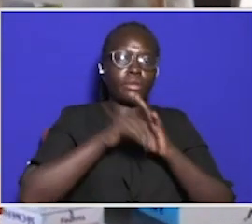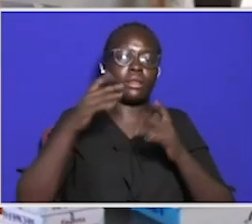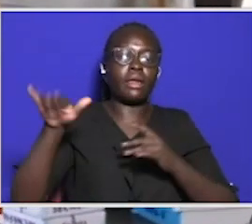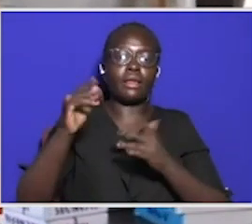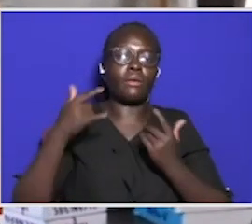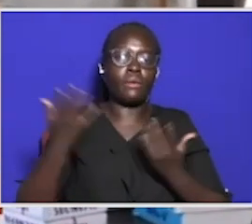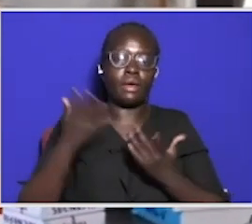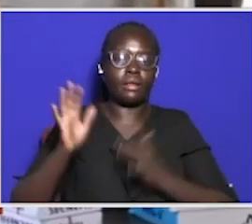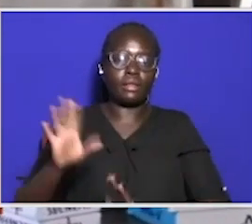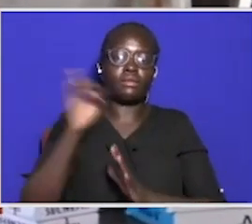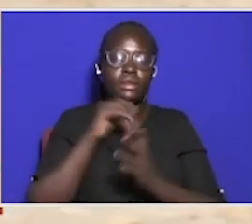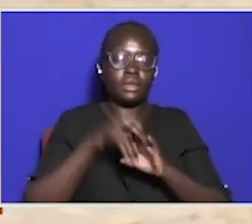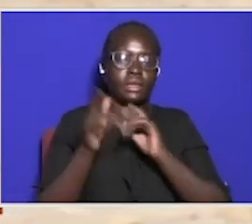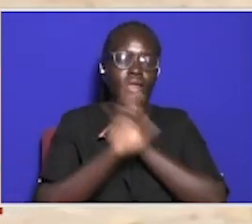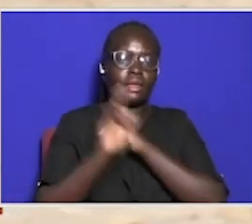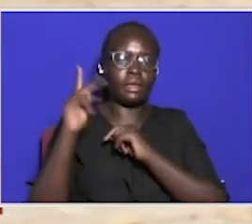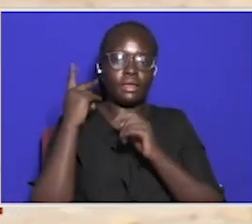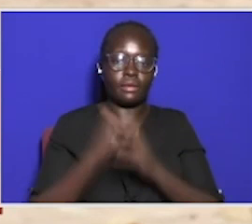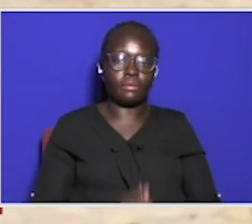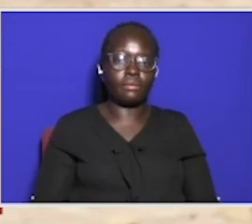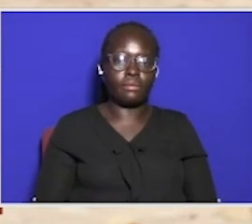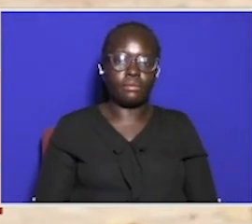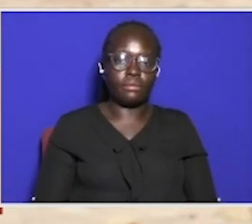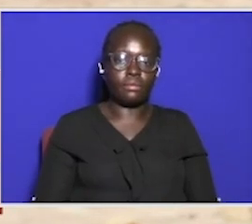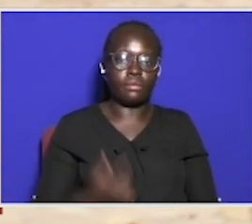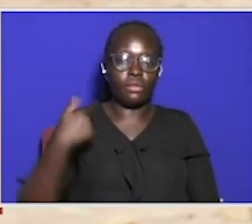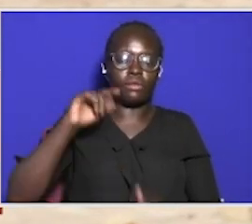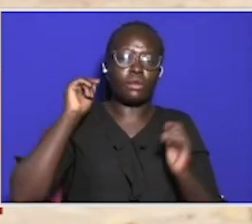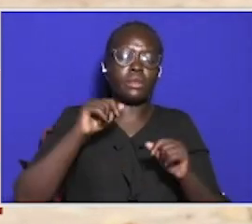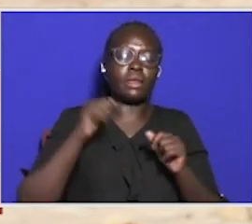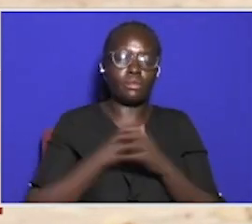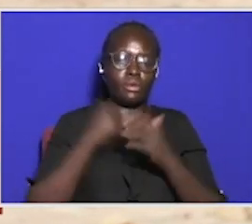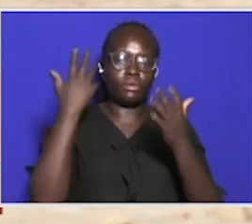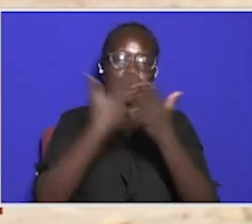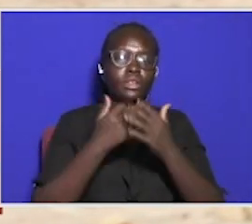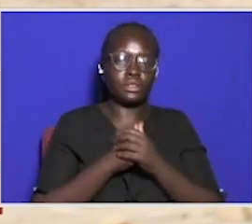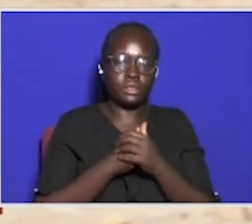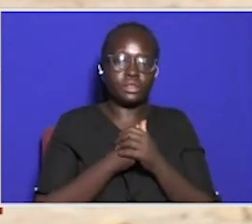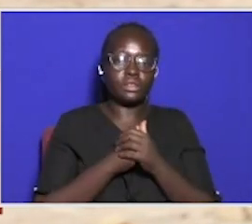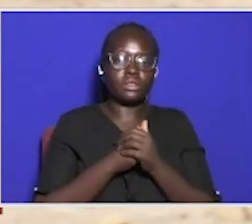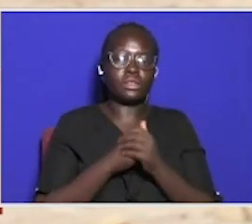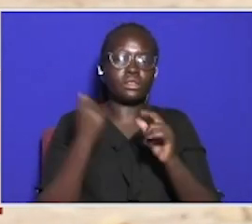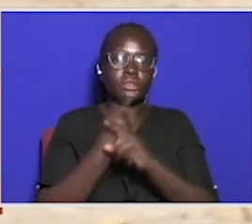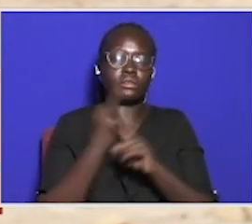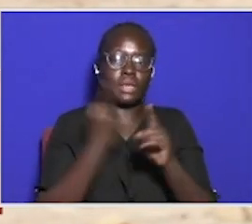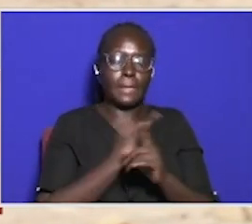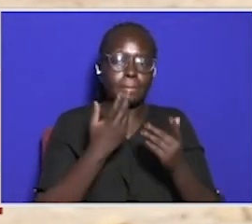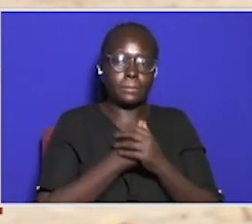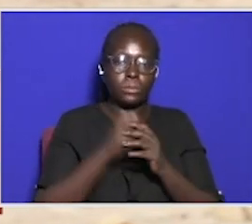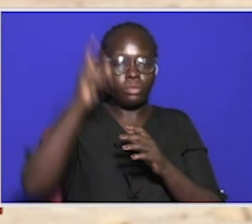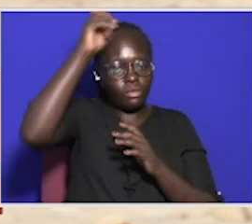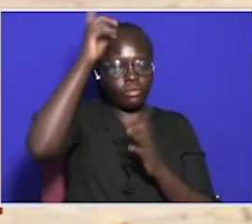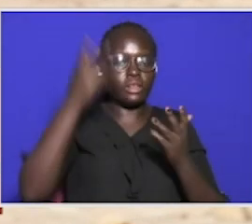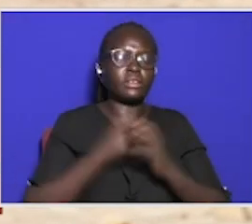humu nchini. We have been able to reach out to several